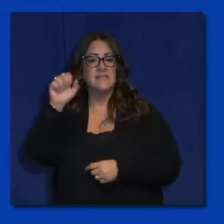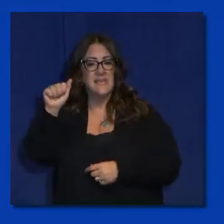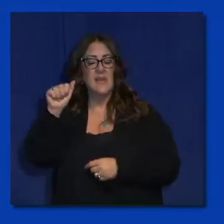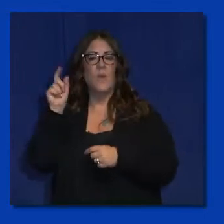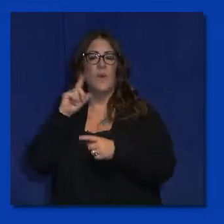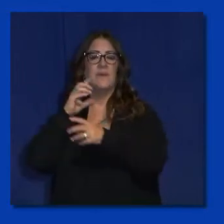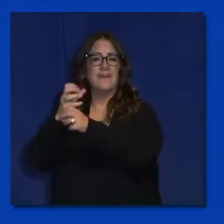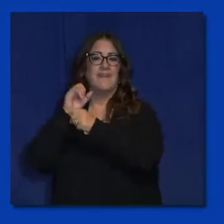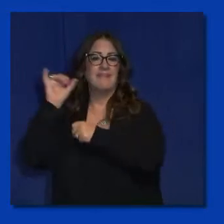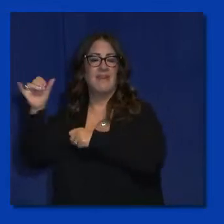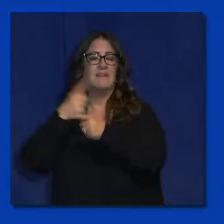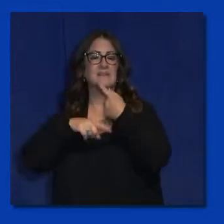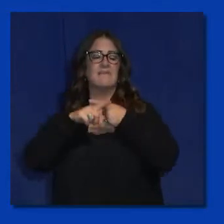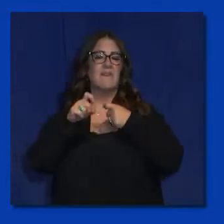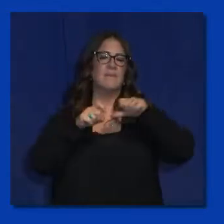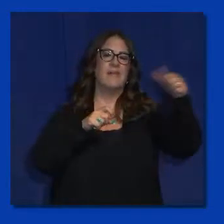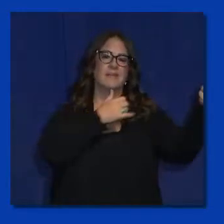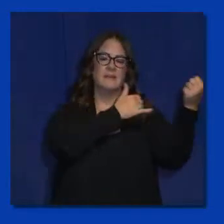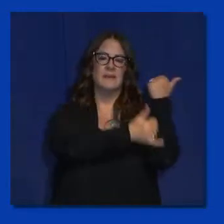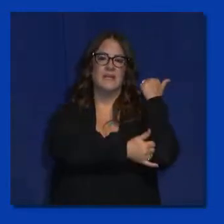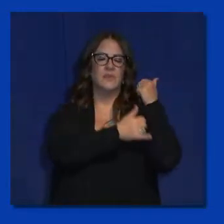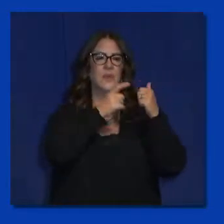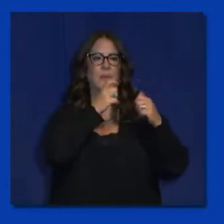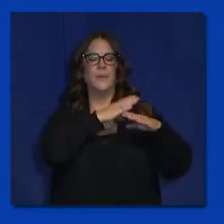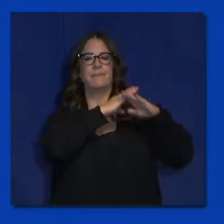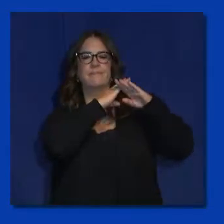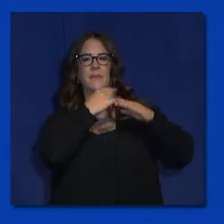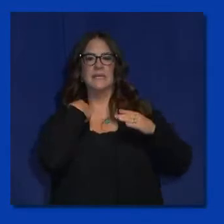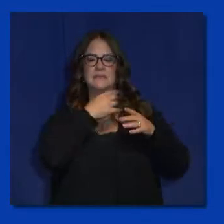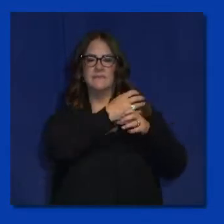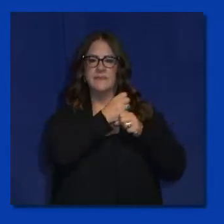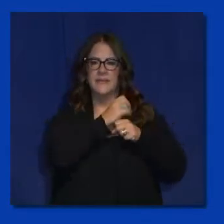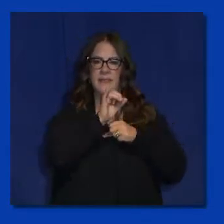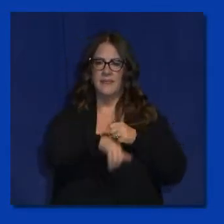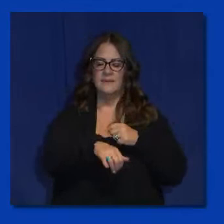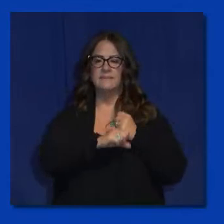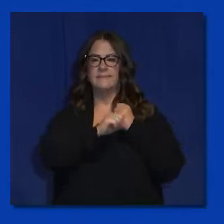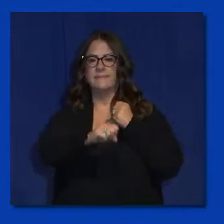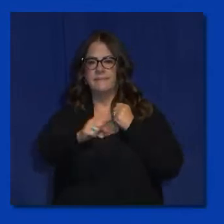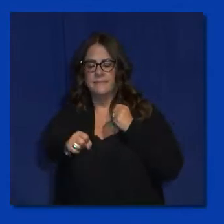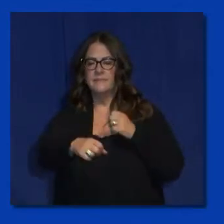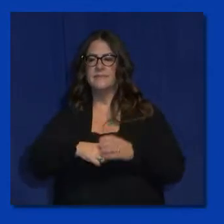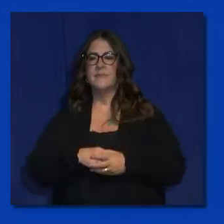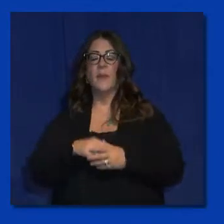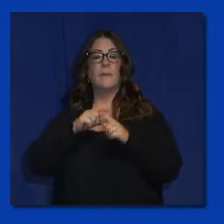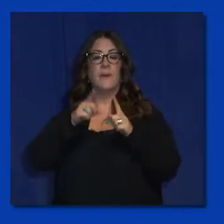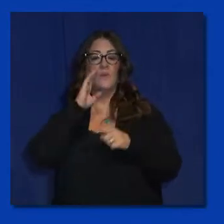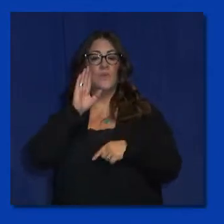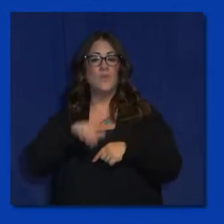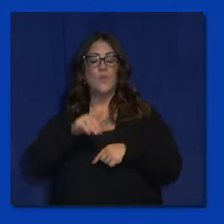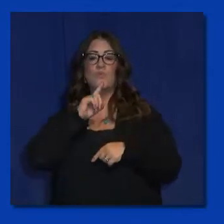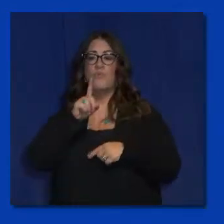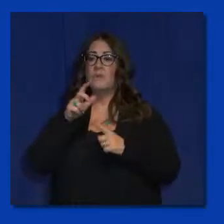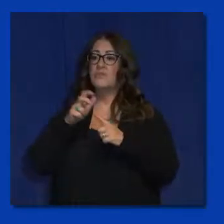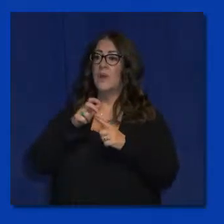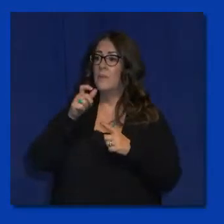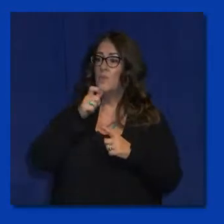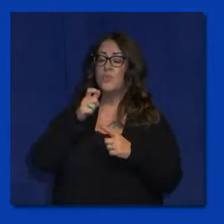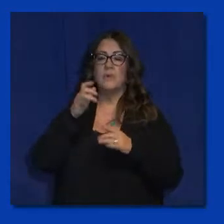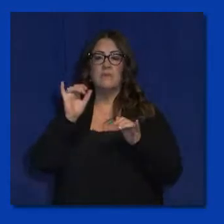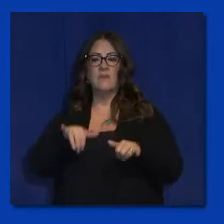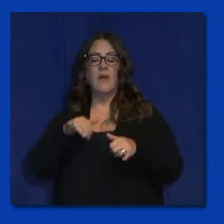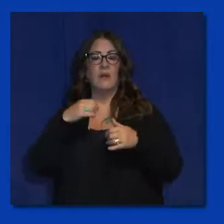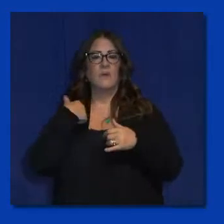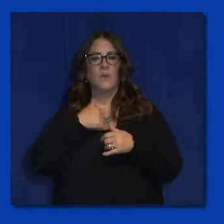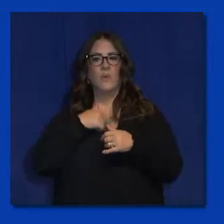Senator Hueso, so many others. They've just been champions, but here's what makes them real champions. It's not just an economic opportunity